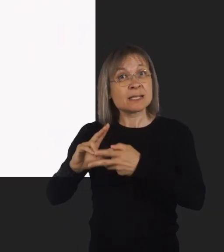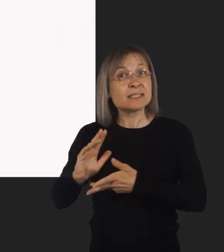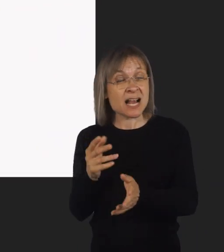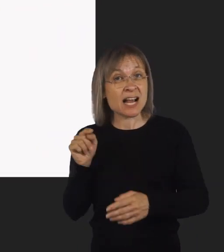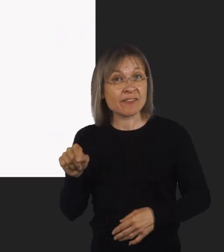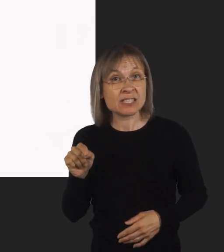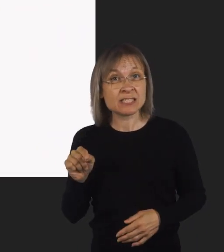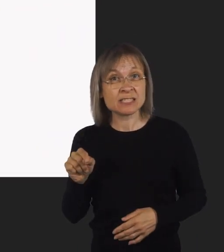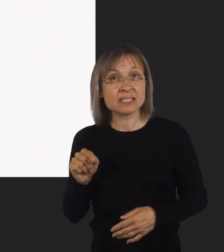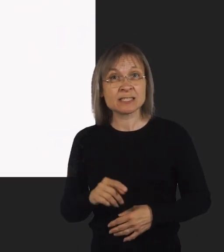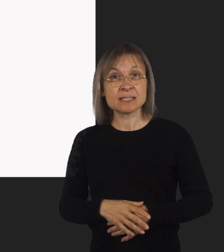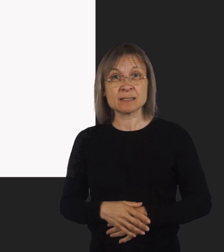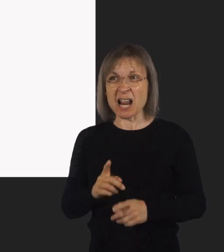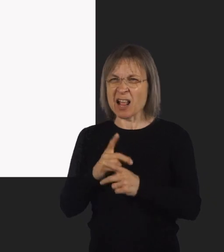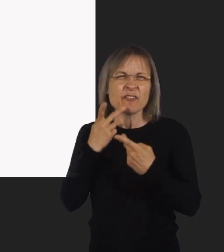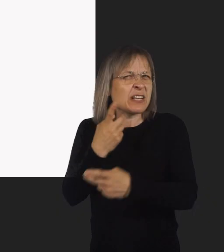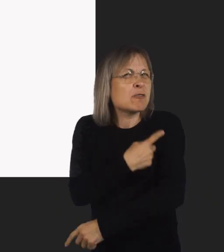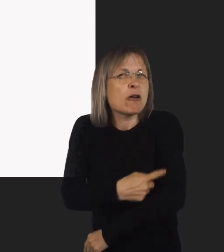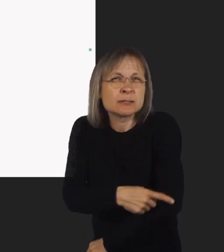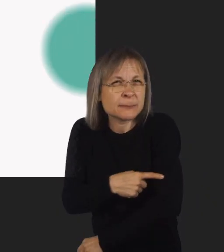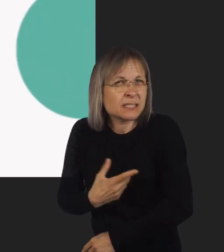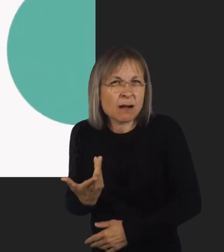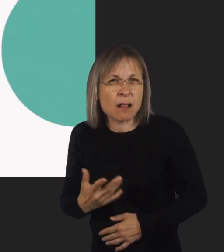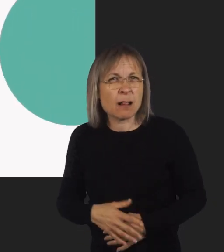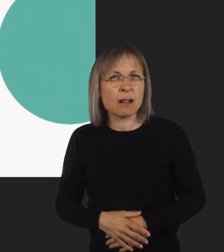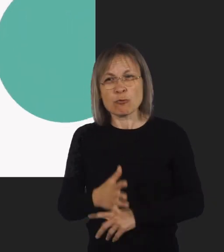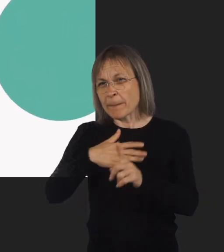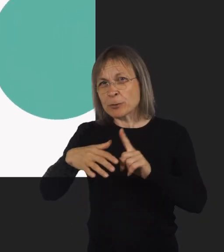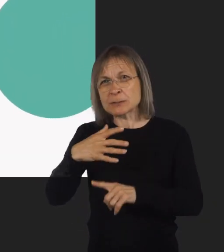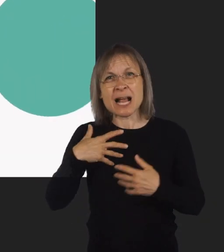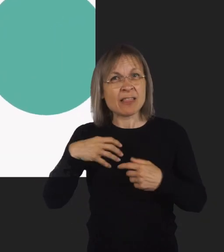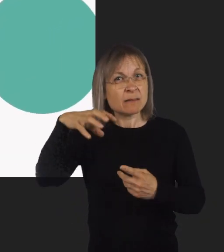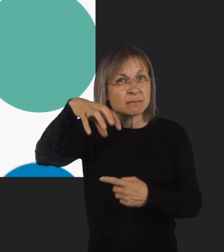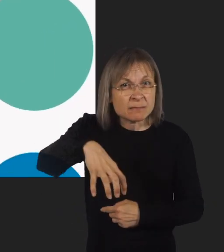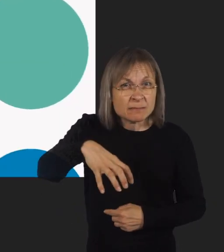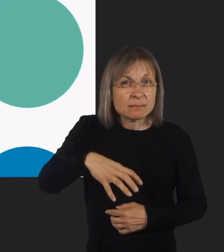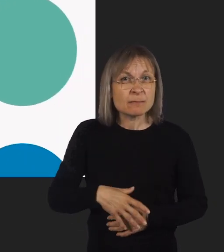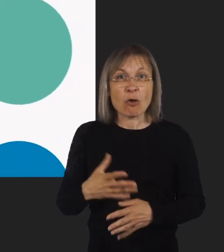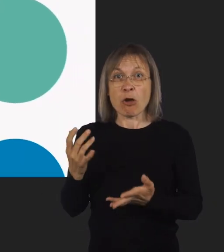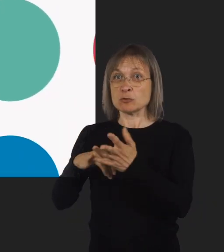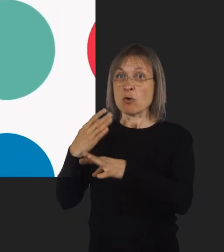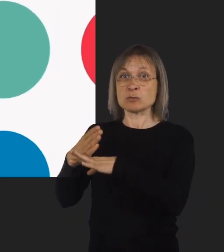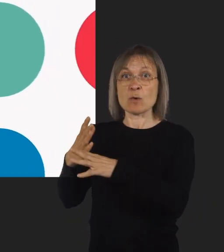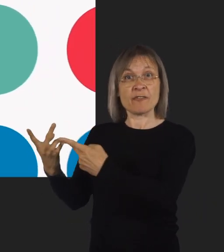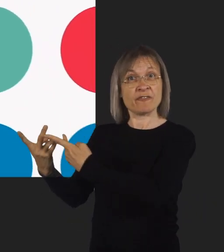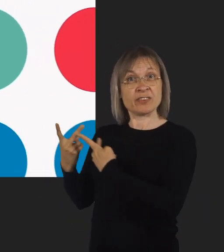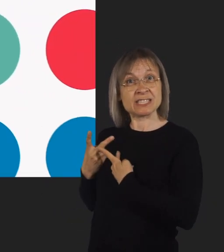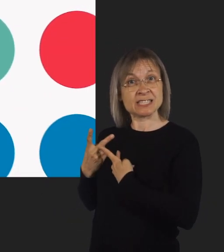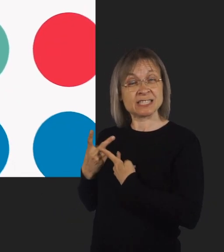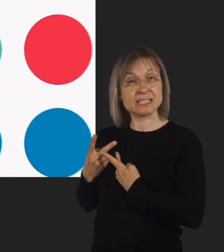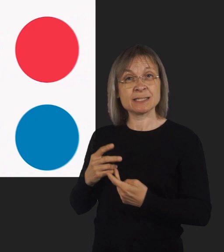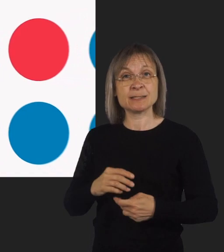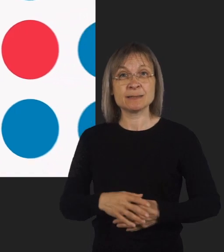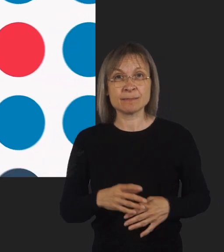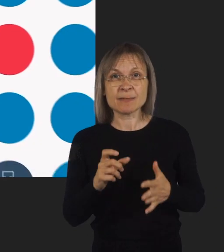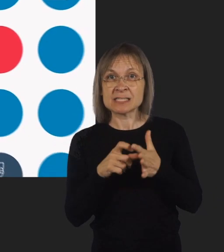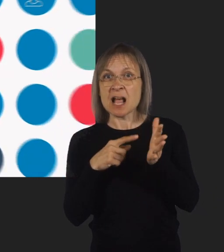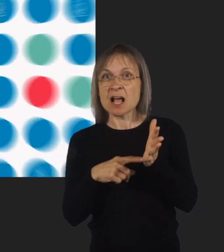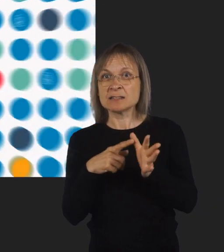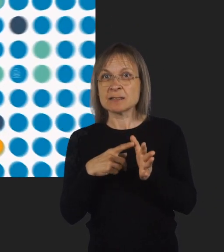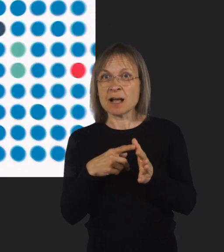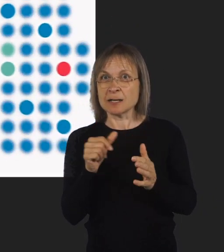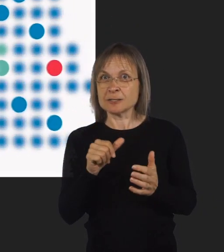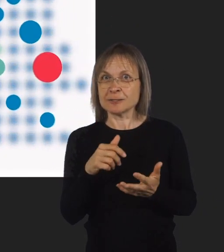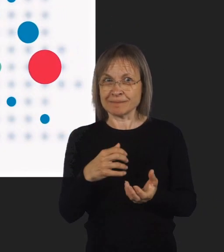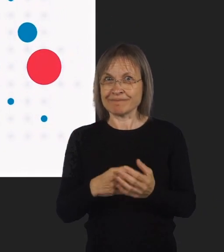health and social care services, such as visiting the hospital, going to community health facilities, or having a social